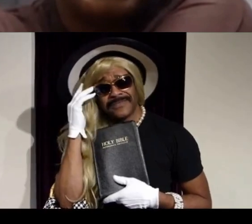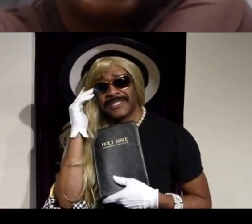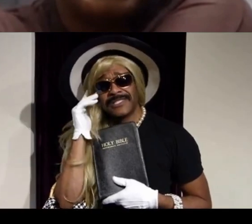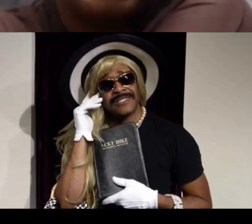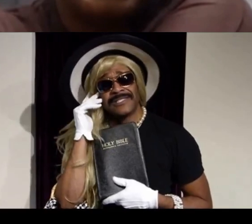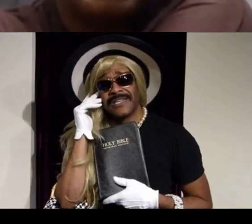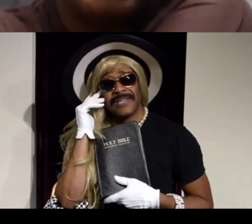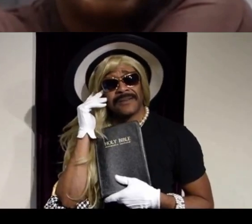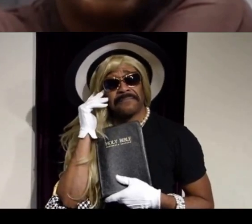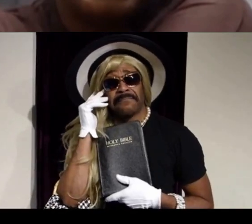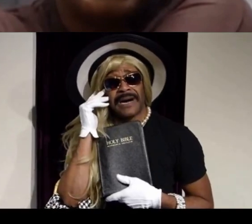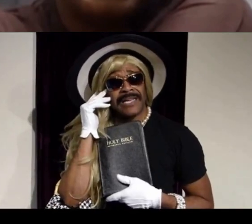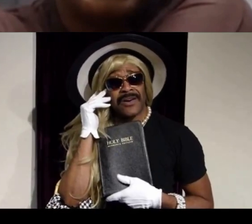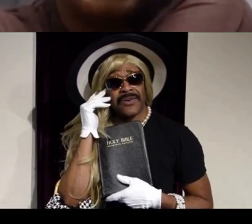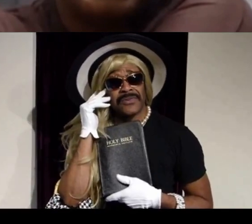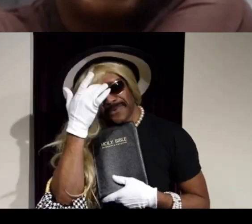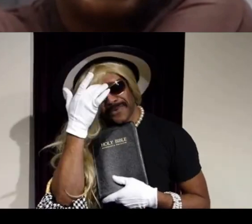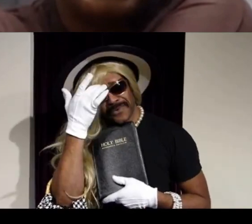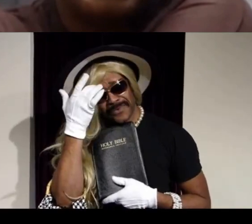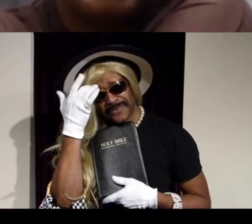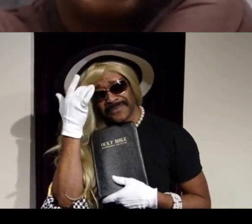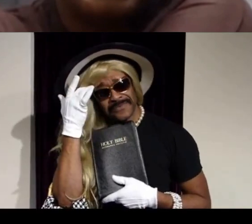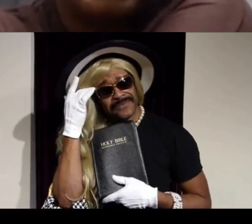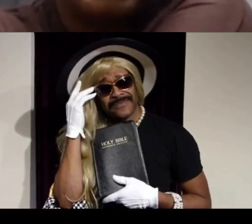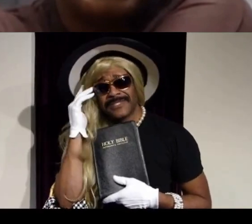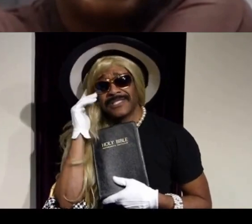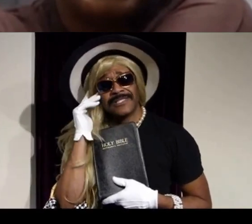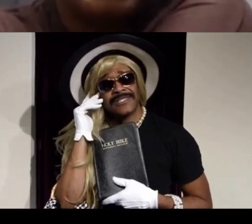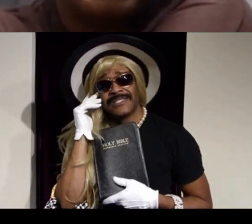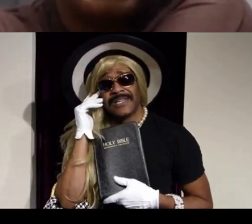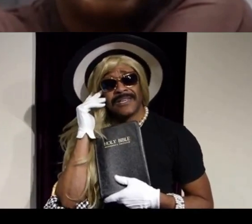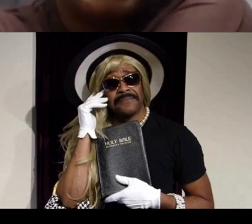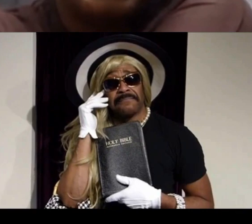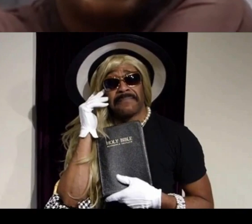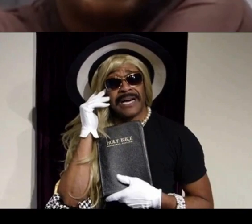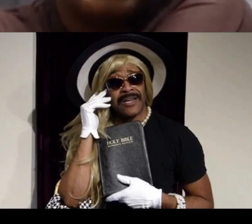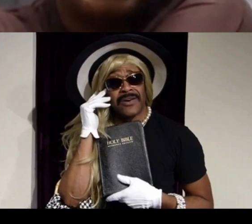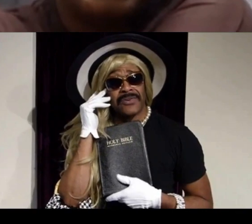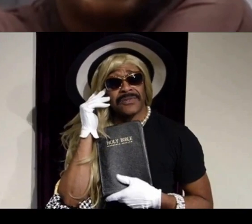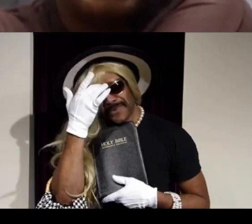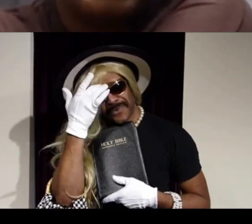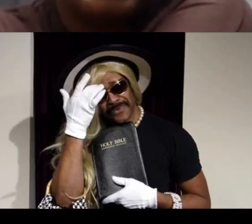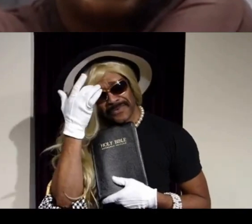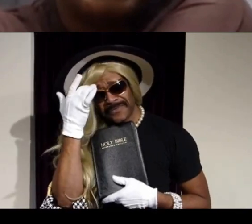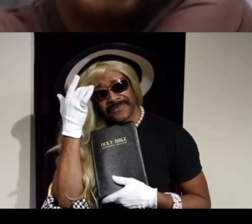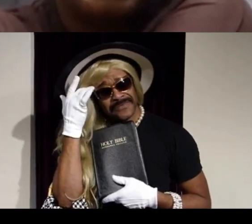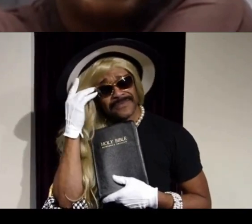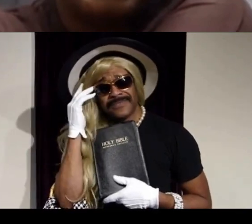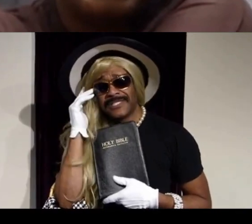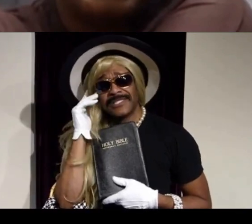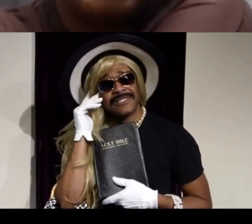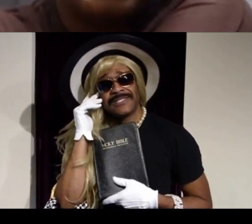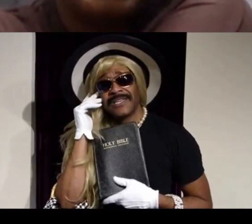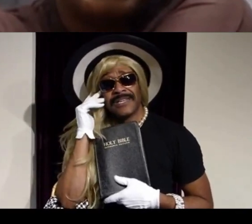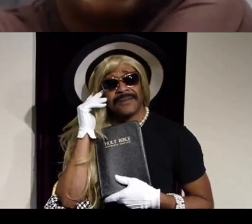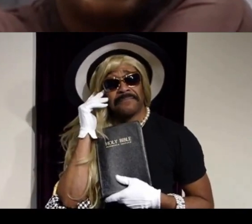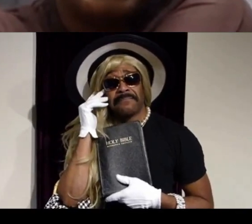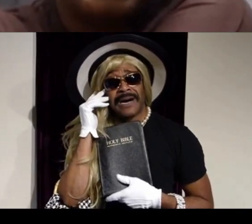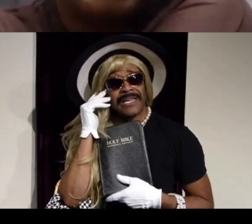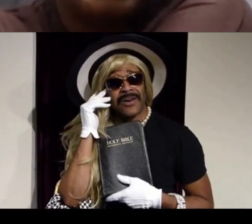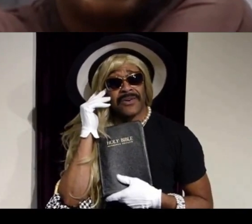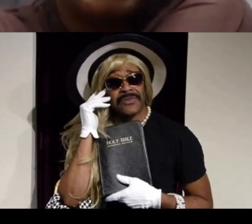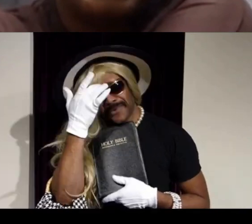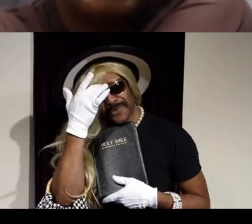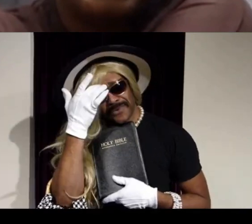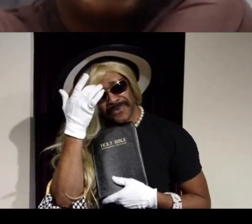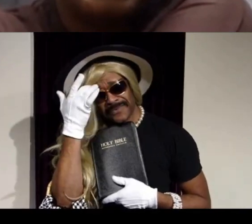No, I don't believe CPS was called. I believe you're lying. And I'm going to tell you why. Because you said in the live that CPS